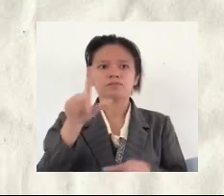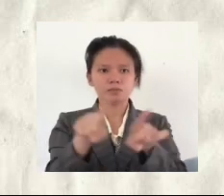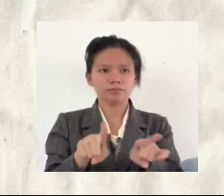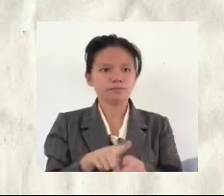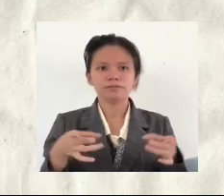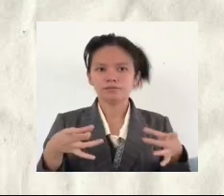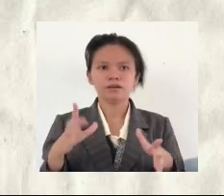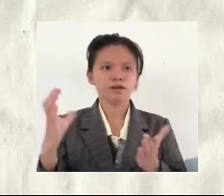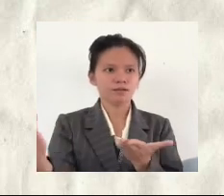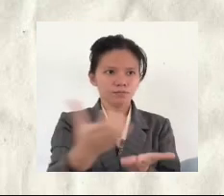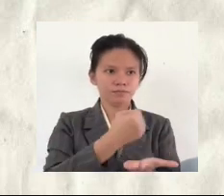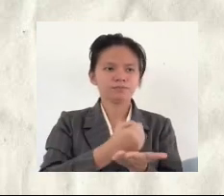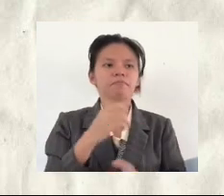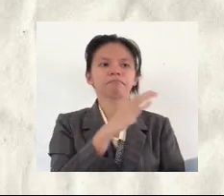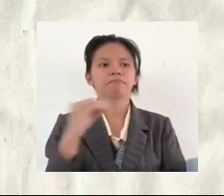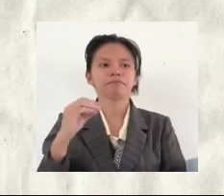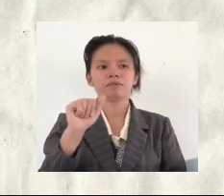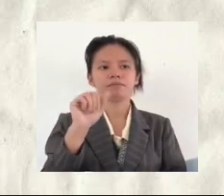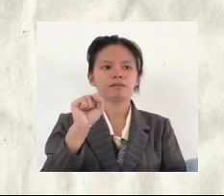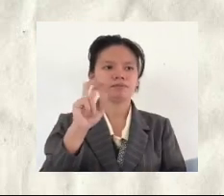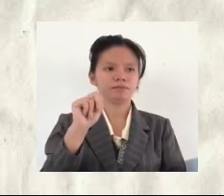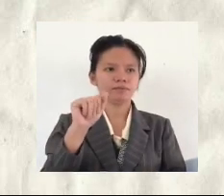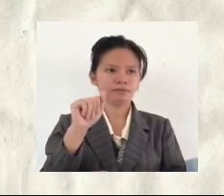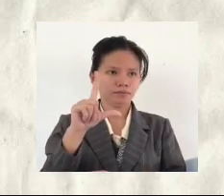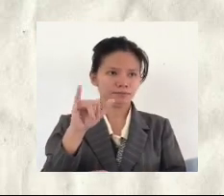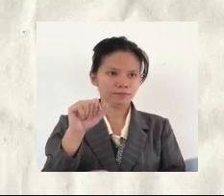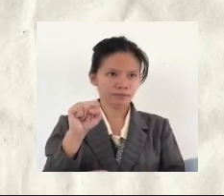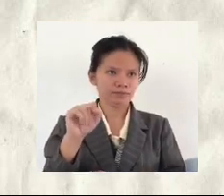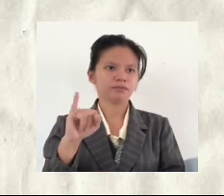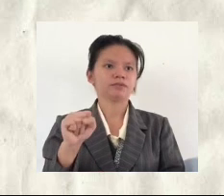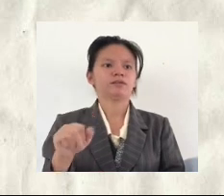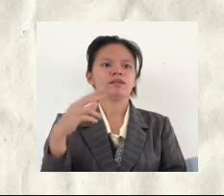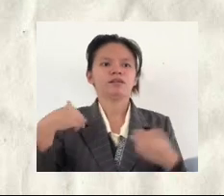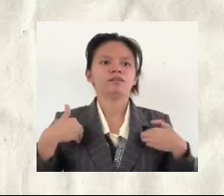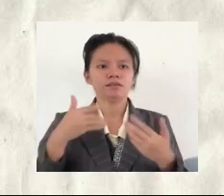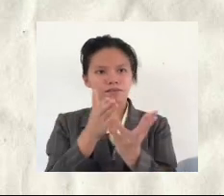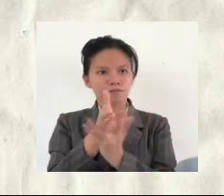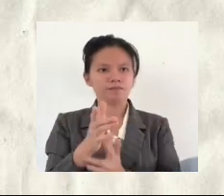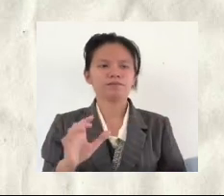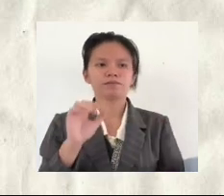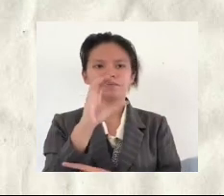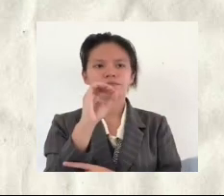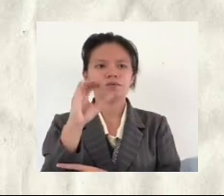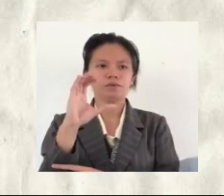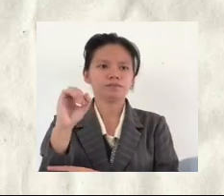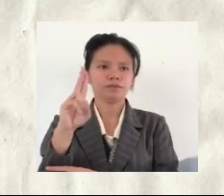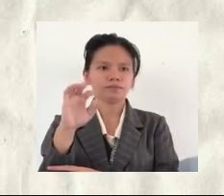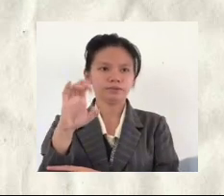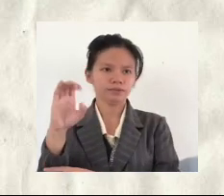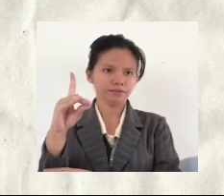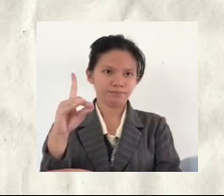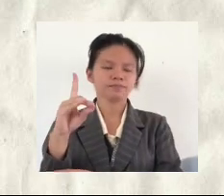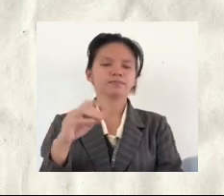chronologically. 7. Label your table or figures. Label tables and figures sequentially for